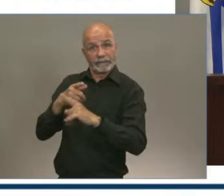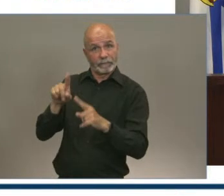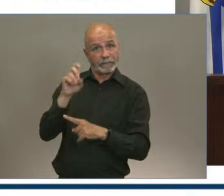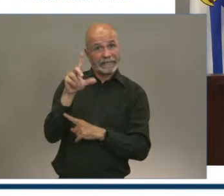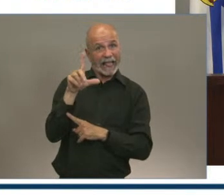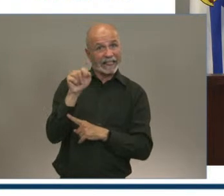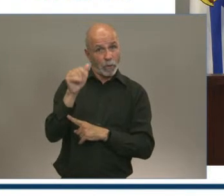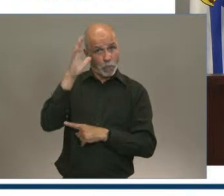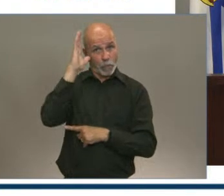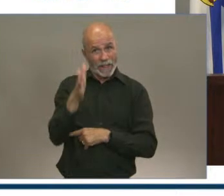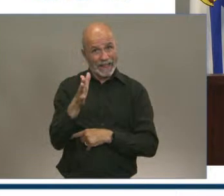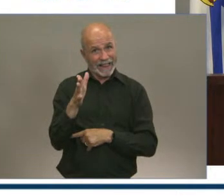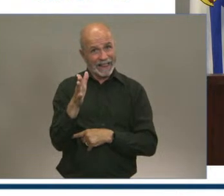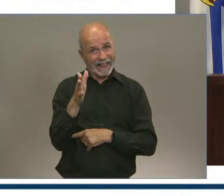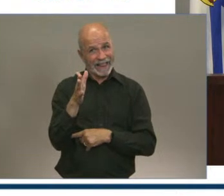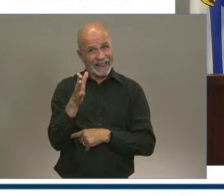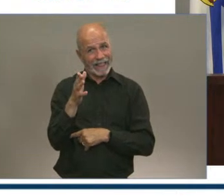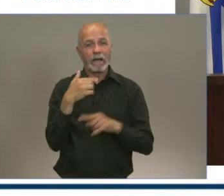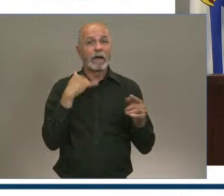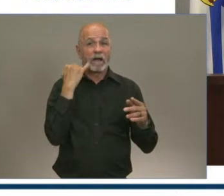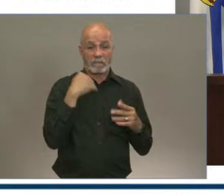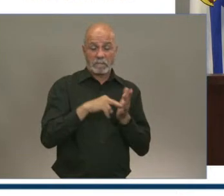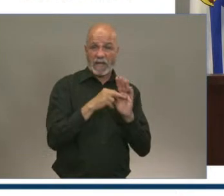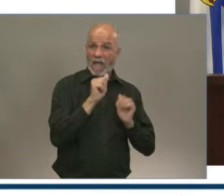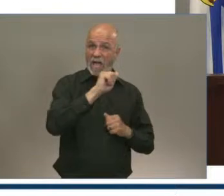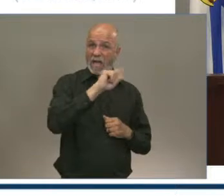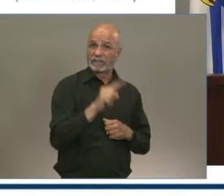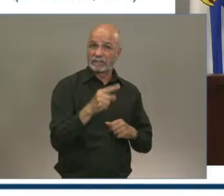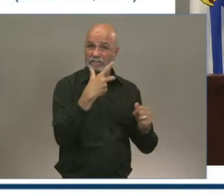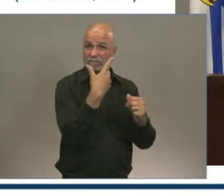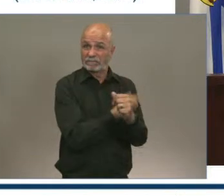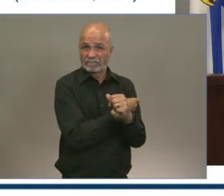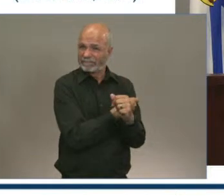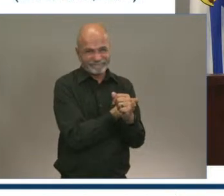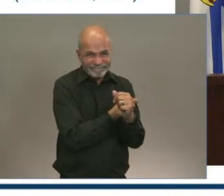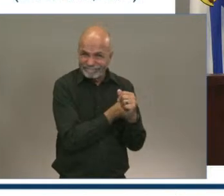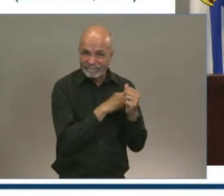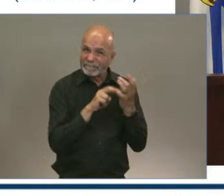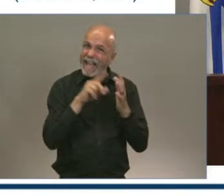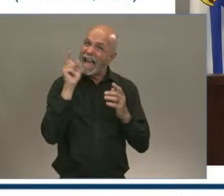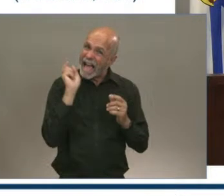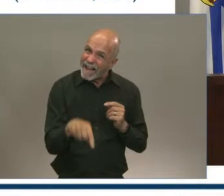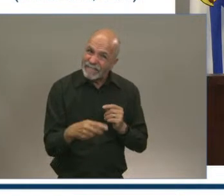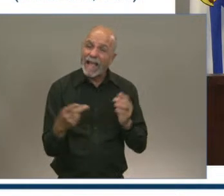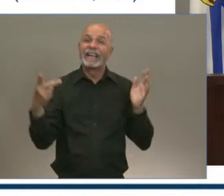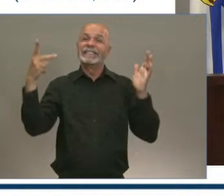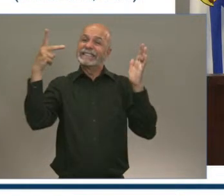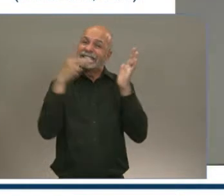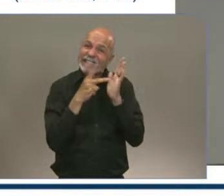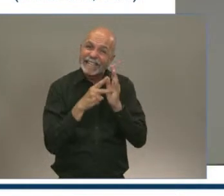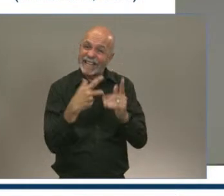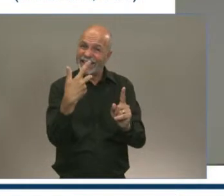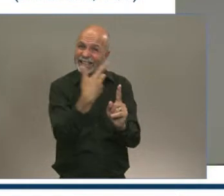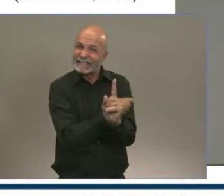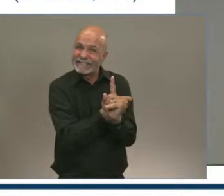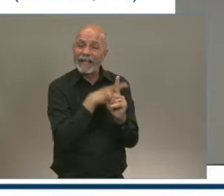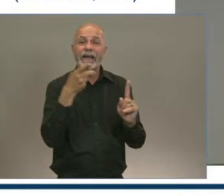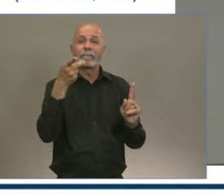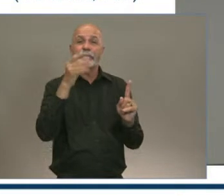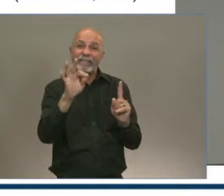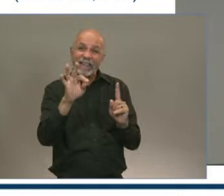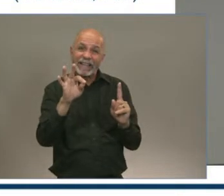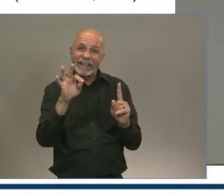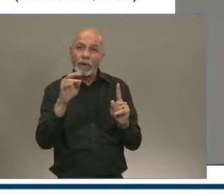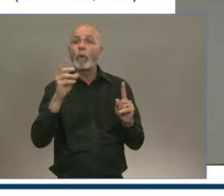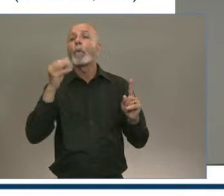AstraZeneca, will we have to get a second dose of Pfizer or Moderna after that? No, all the early